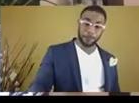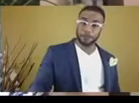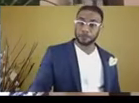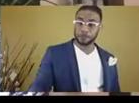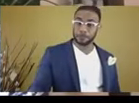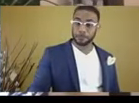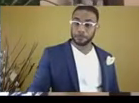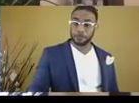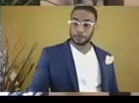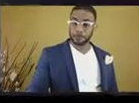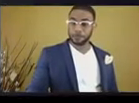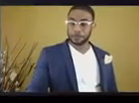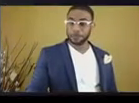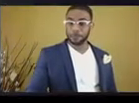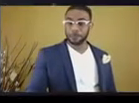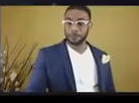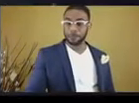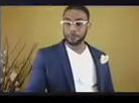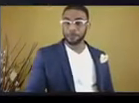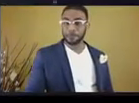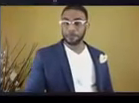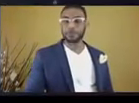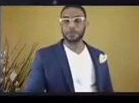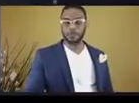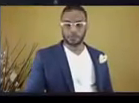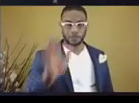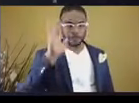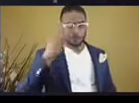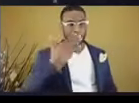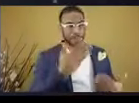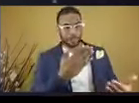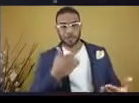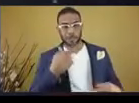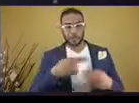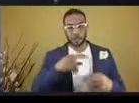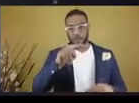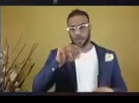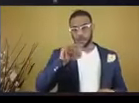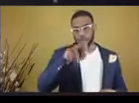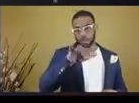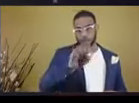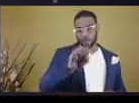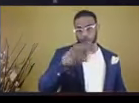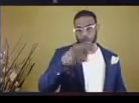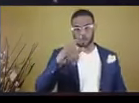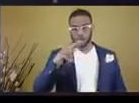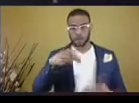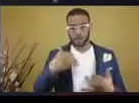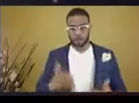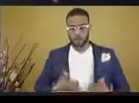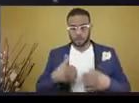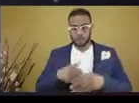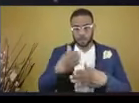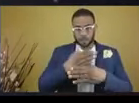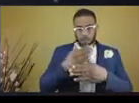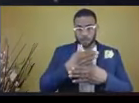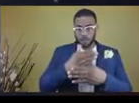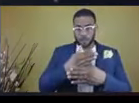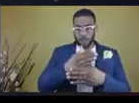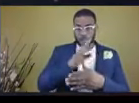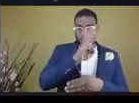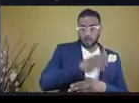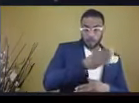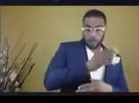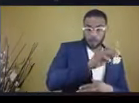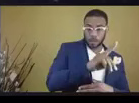Thank you so much, Alicia. Hi, everyone. My name is Neatrice Holmes, and I currently reside in between Baltimore,